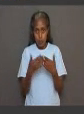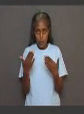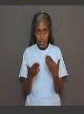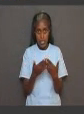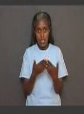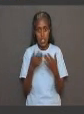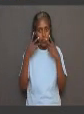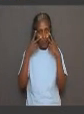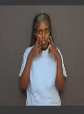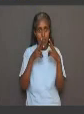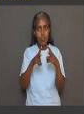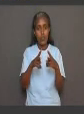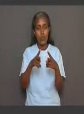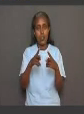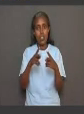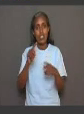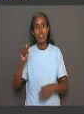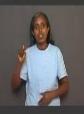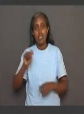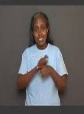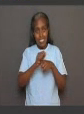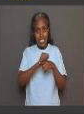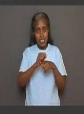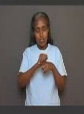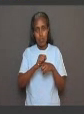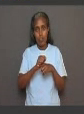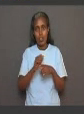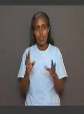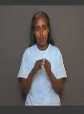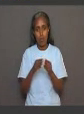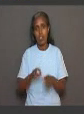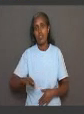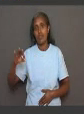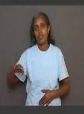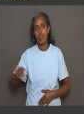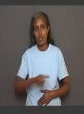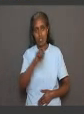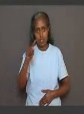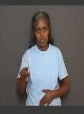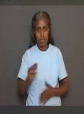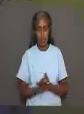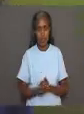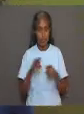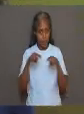It is also easier to view trends on a cumulative frequency curve.